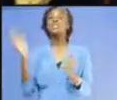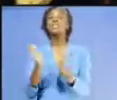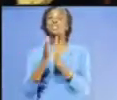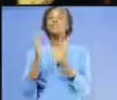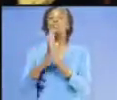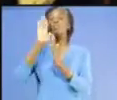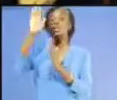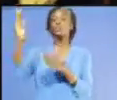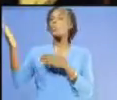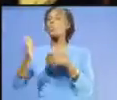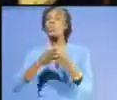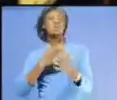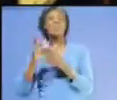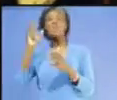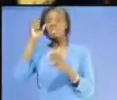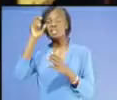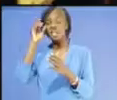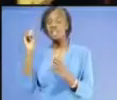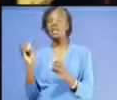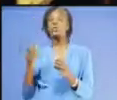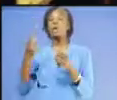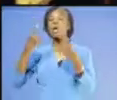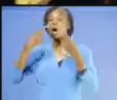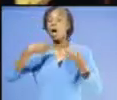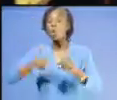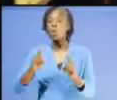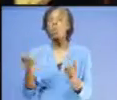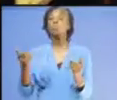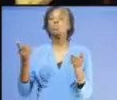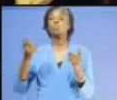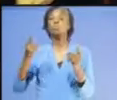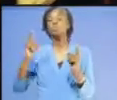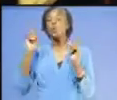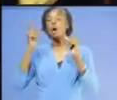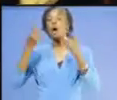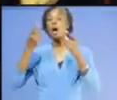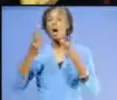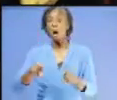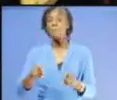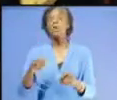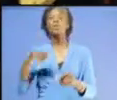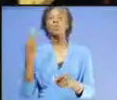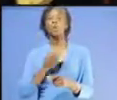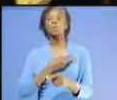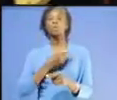devil will throw at us. We shout, Happy New Year, because if any man be